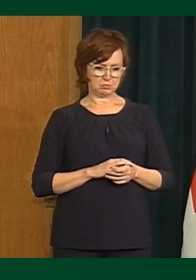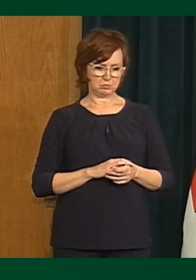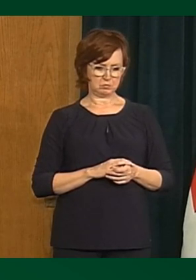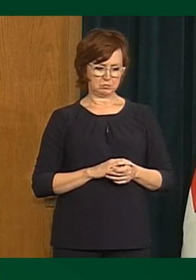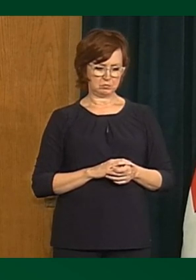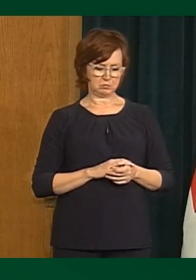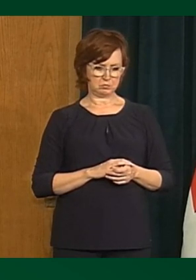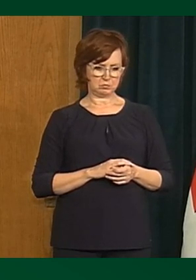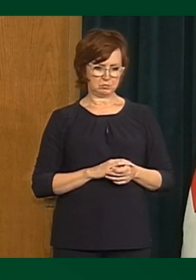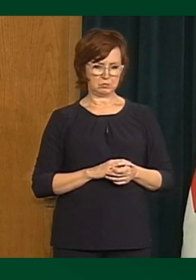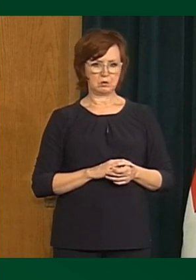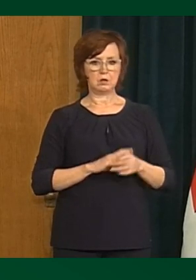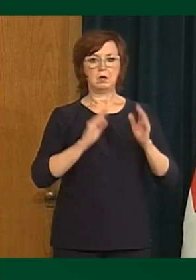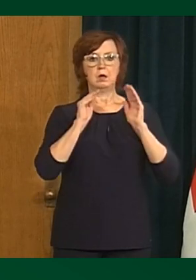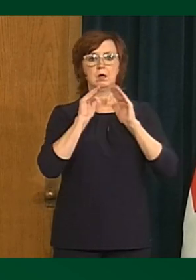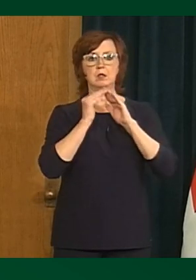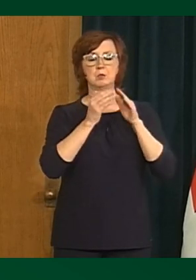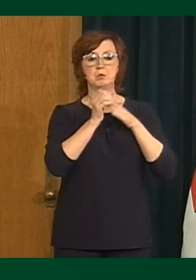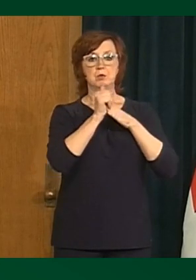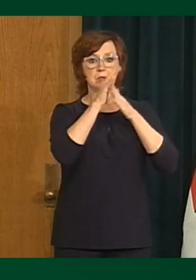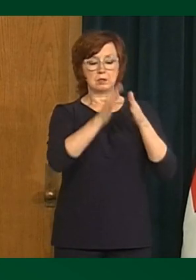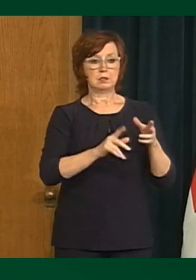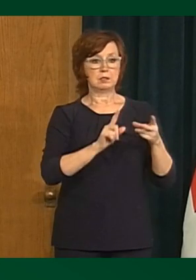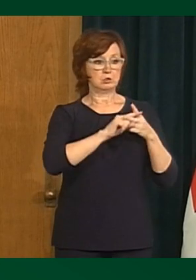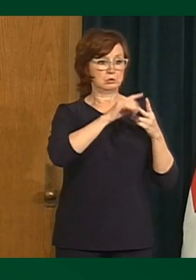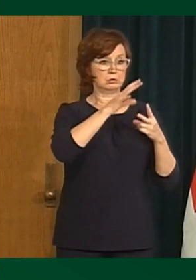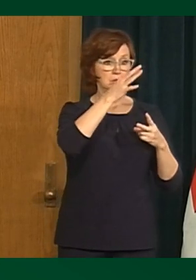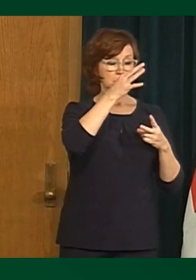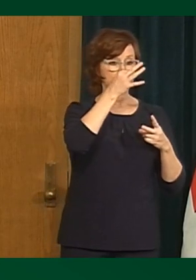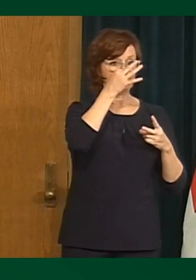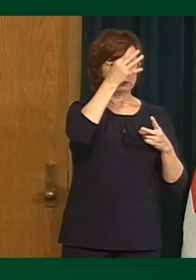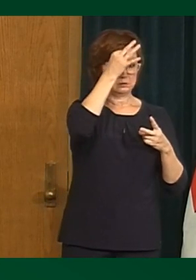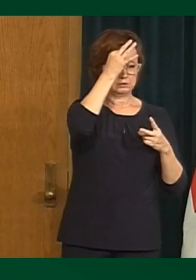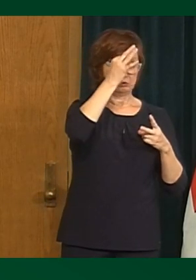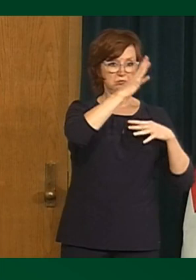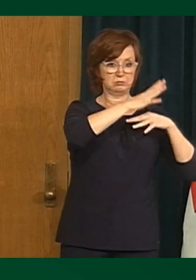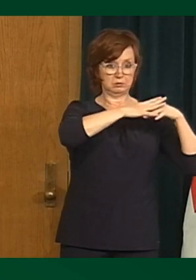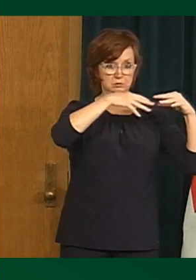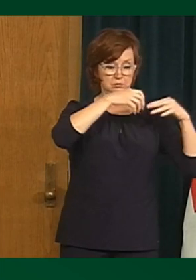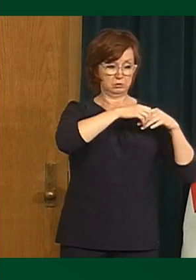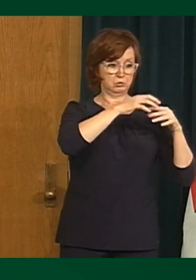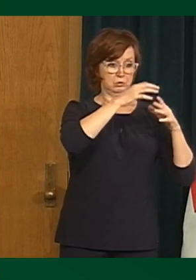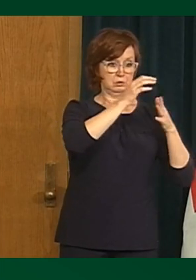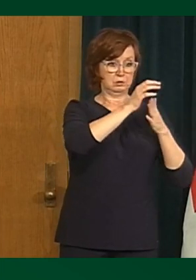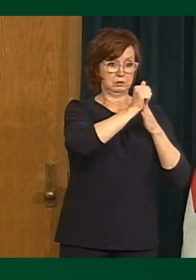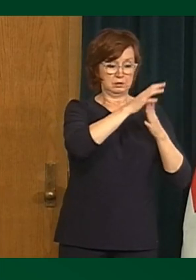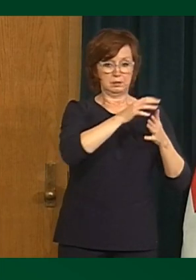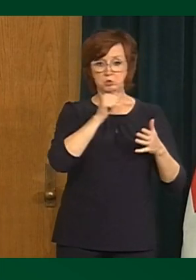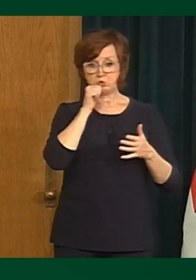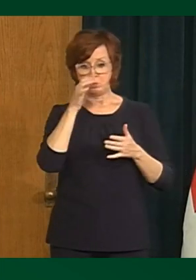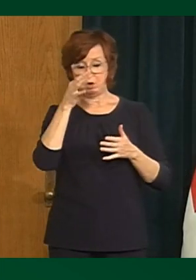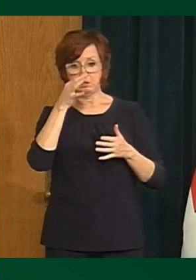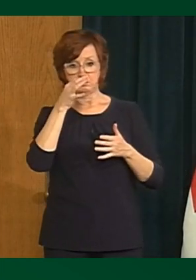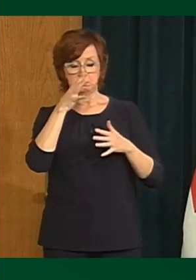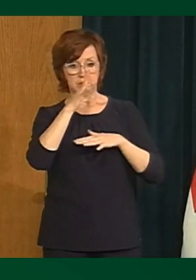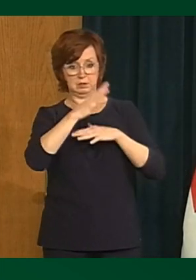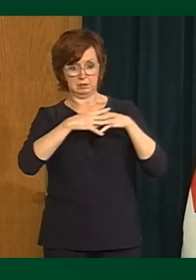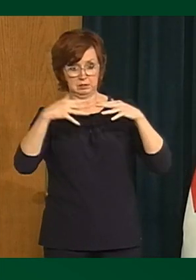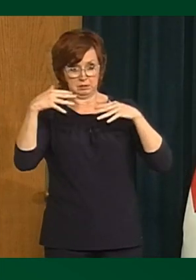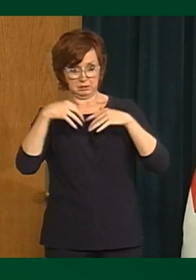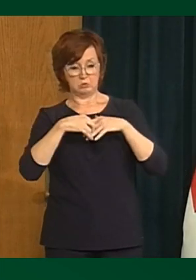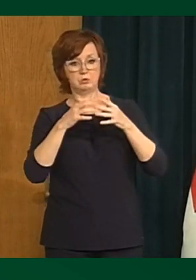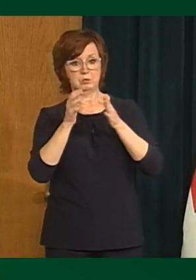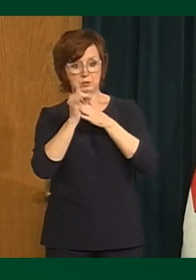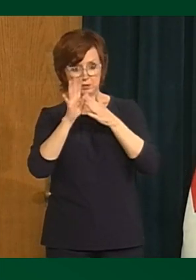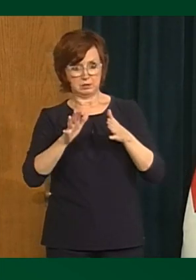that many of those challenges have been worked through. It's not to say that there still isn't going to be some, but I'm not